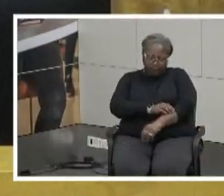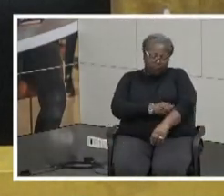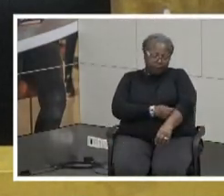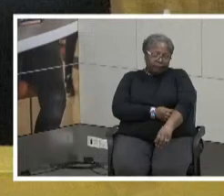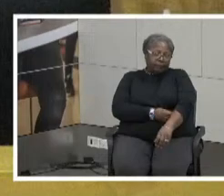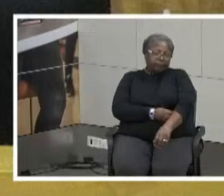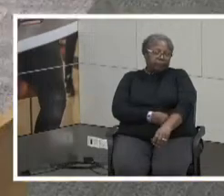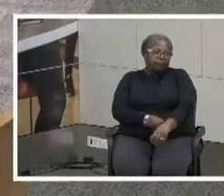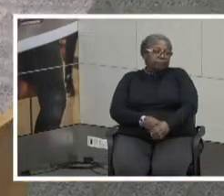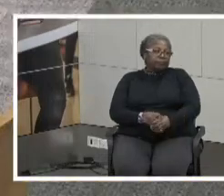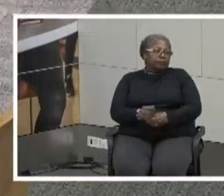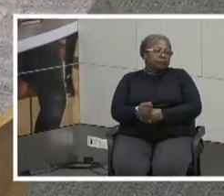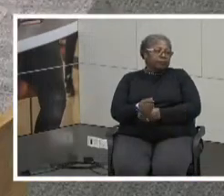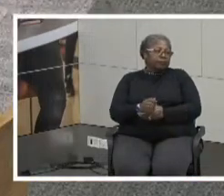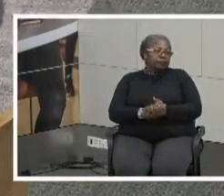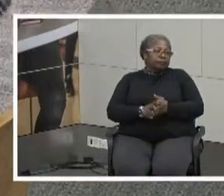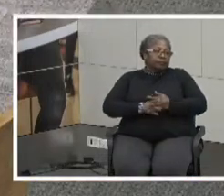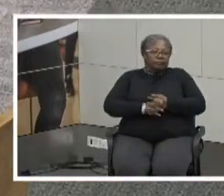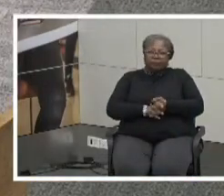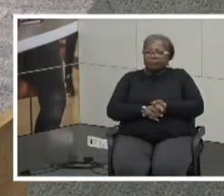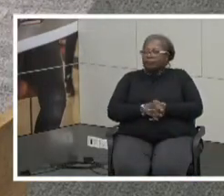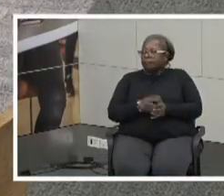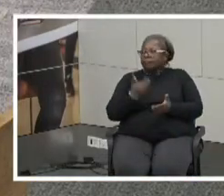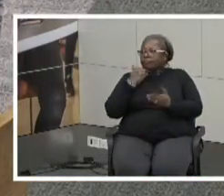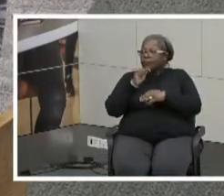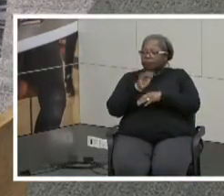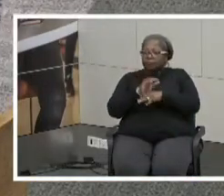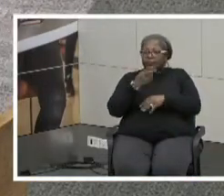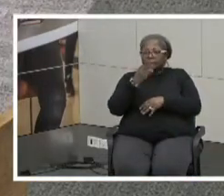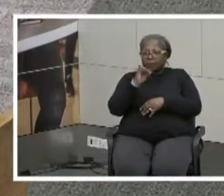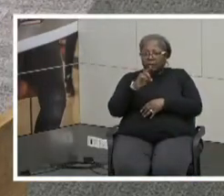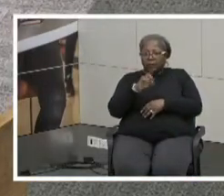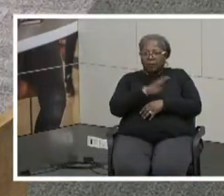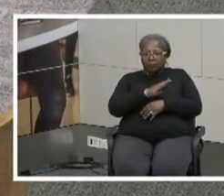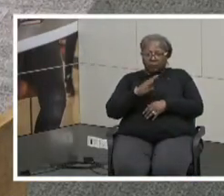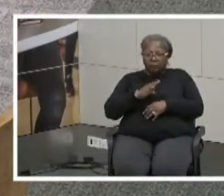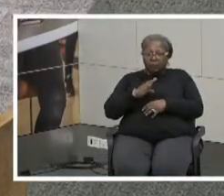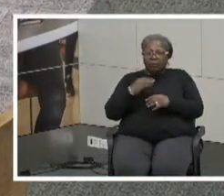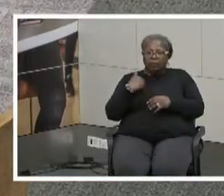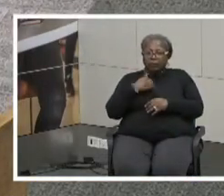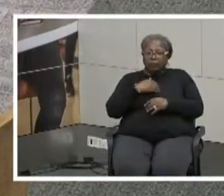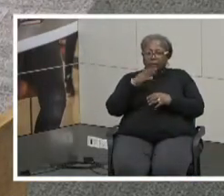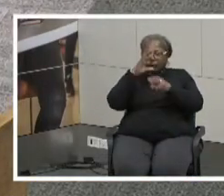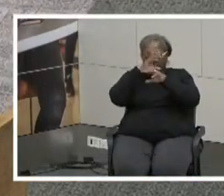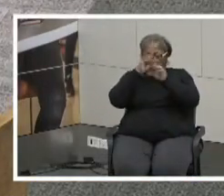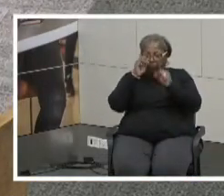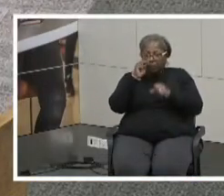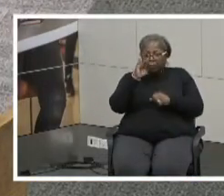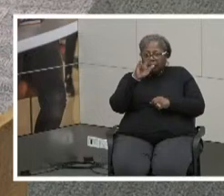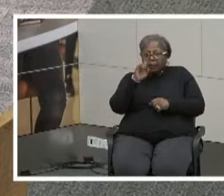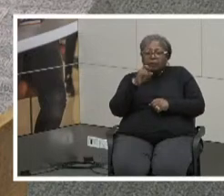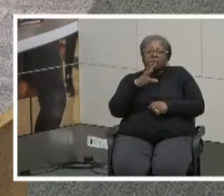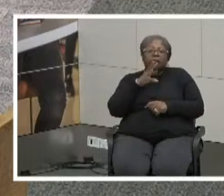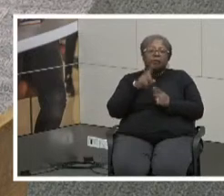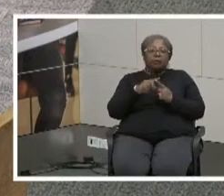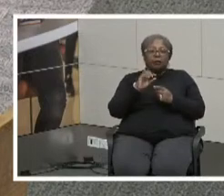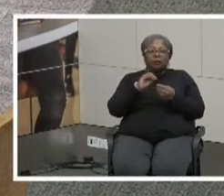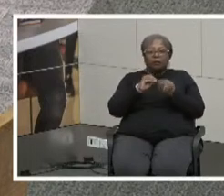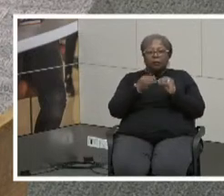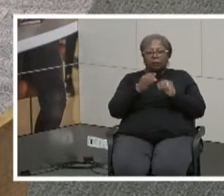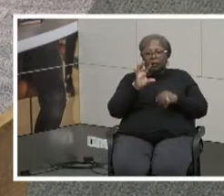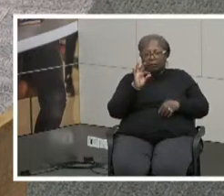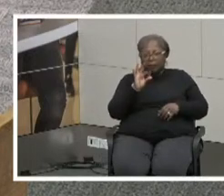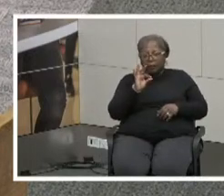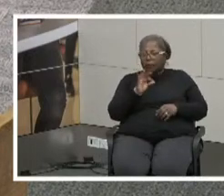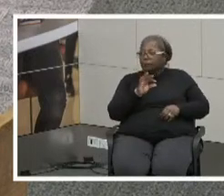ma'am yes ma'am good evening HC board members and superintendent miles I'm speaking on agenda number nine my name